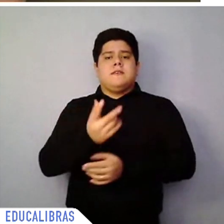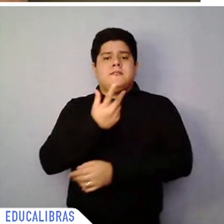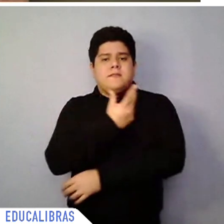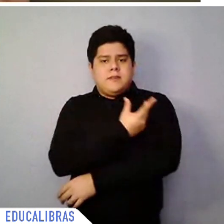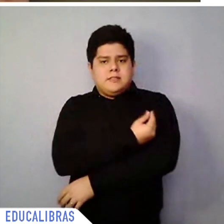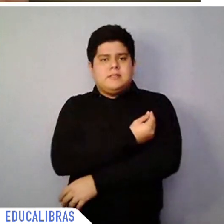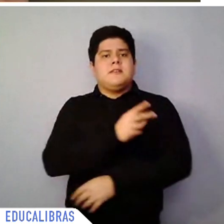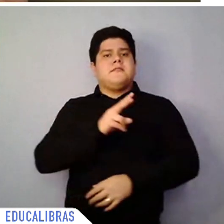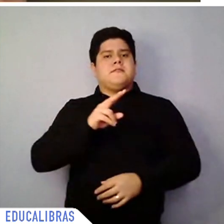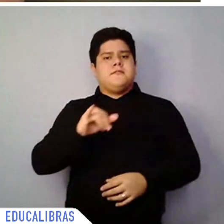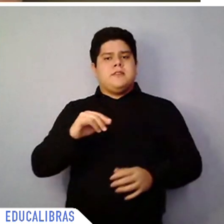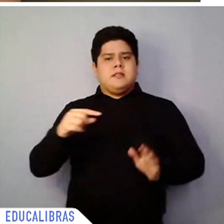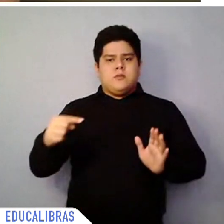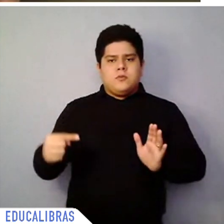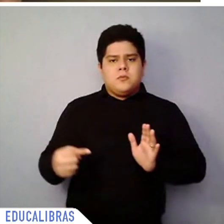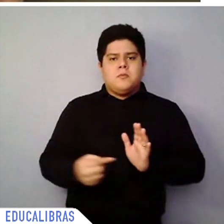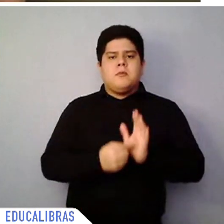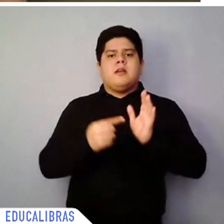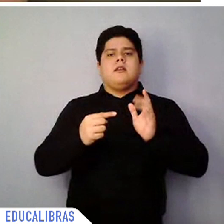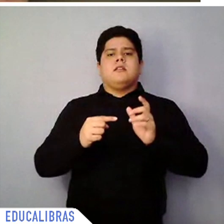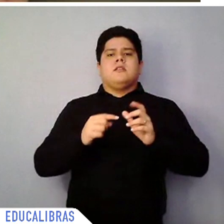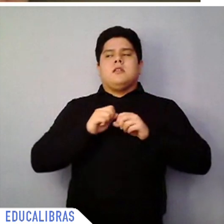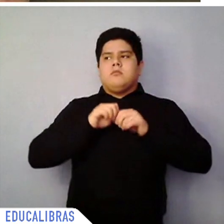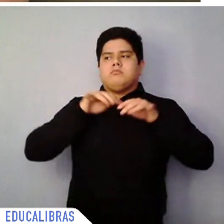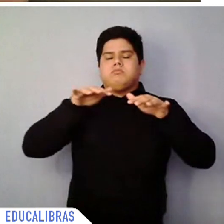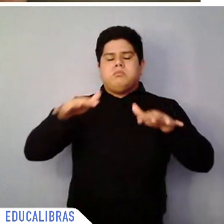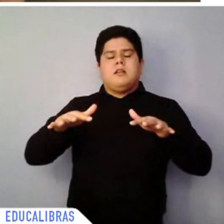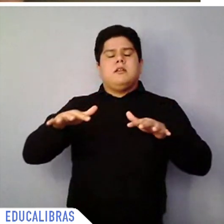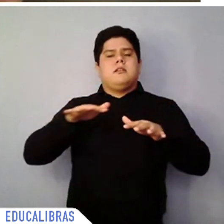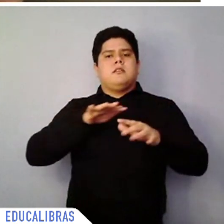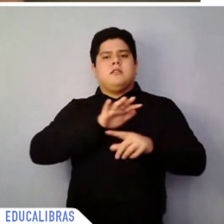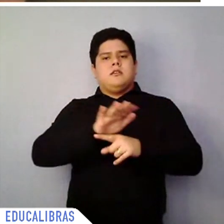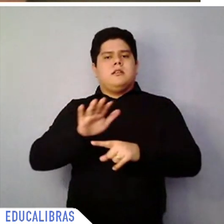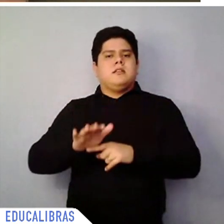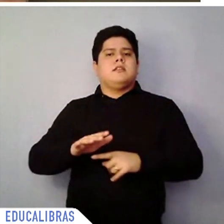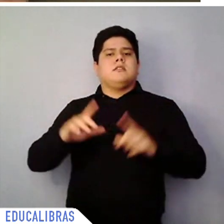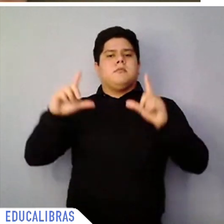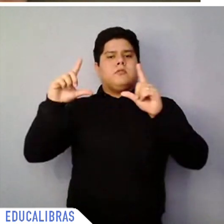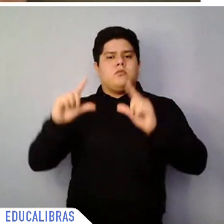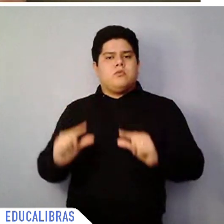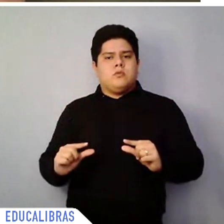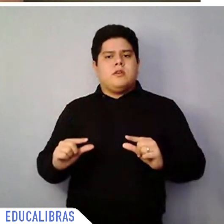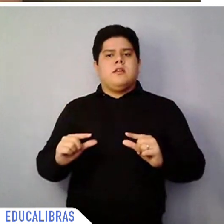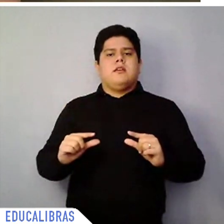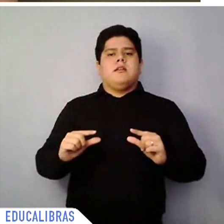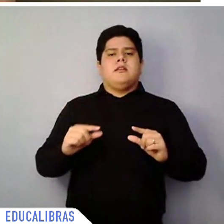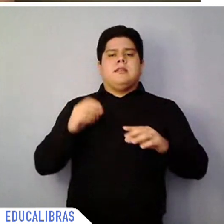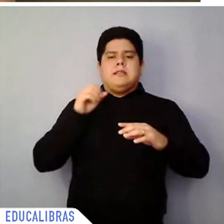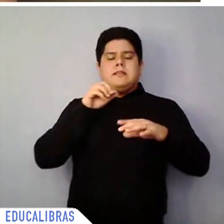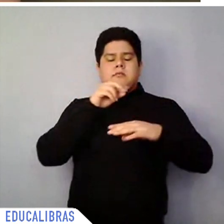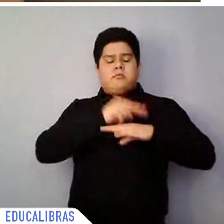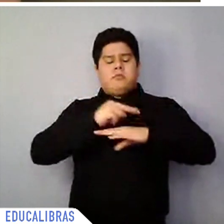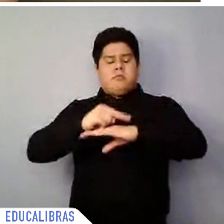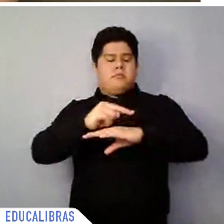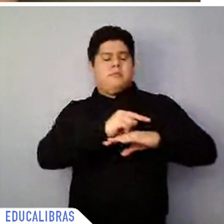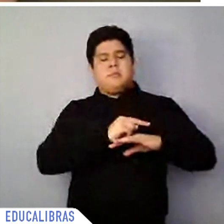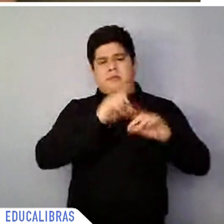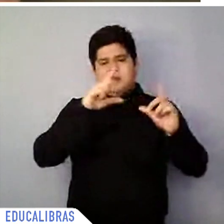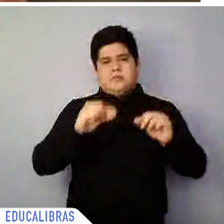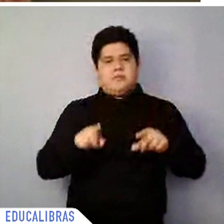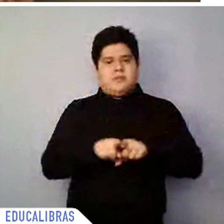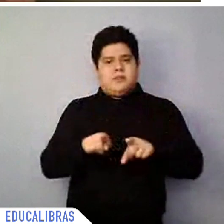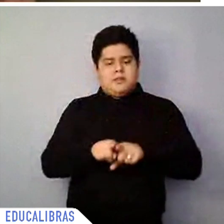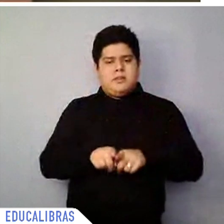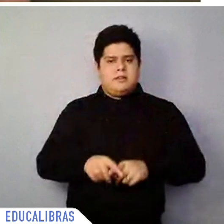in some groups that once they receive the vaccine, they will have a greater